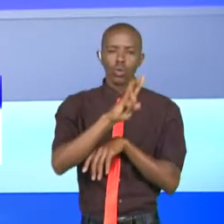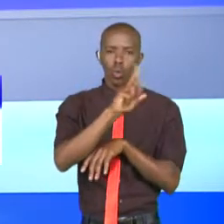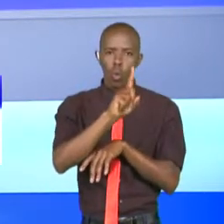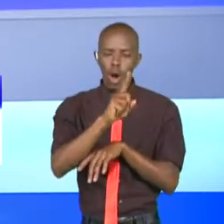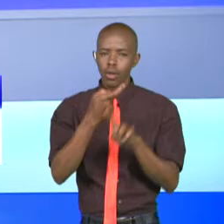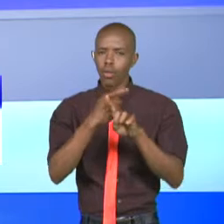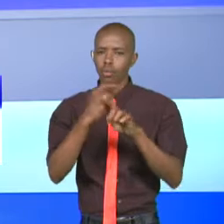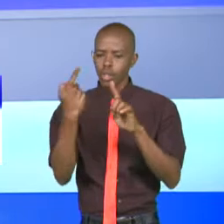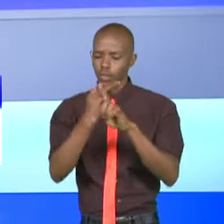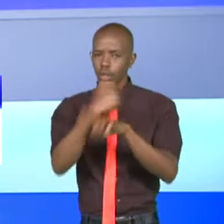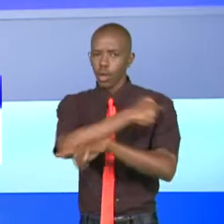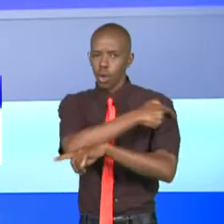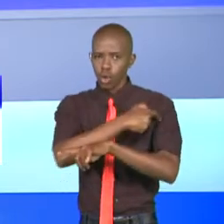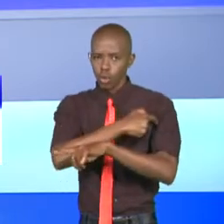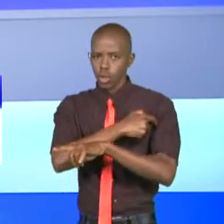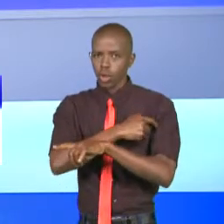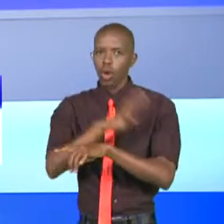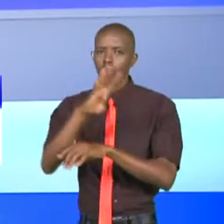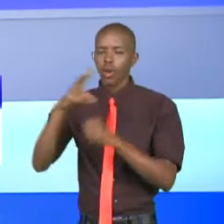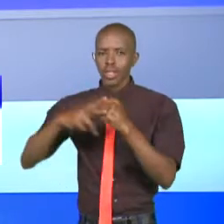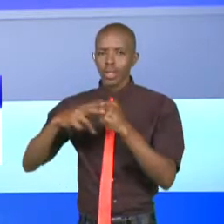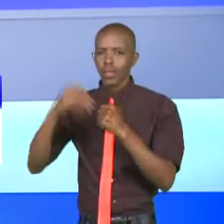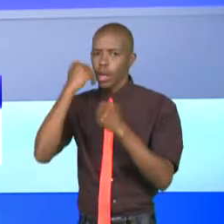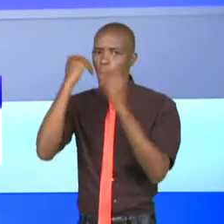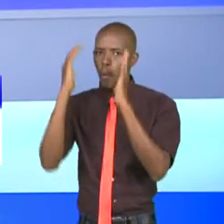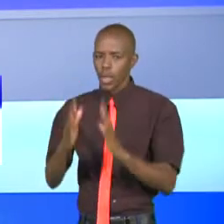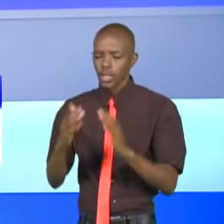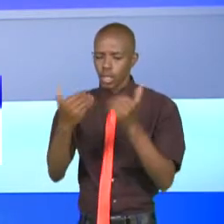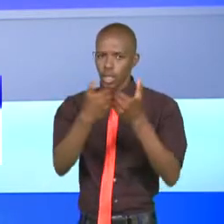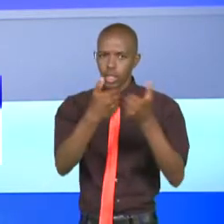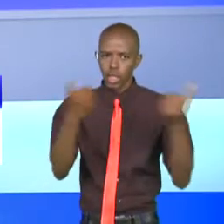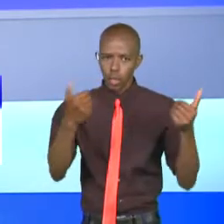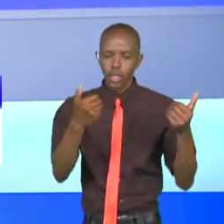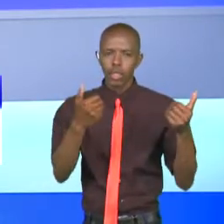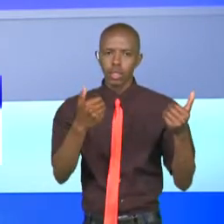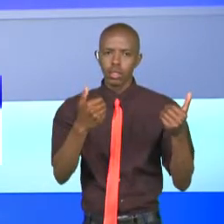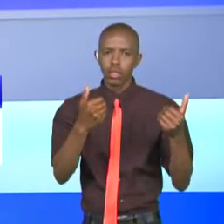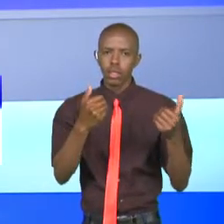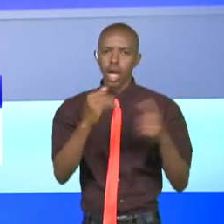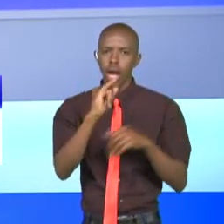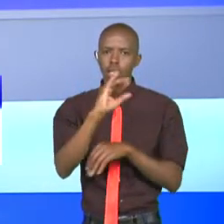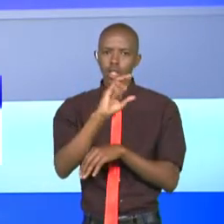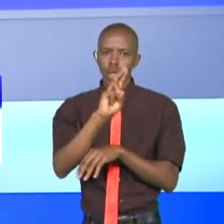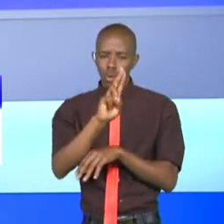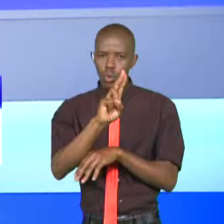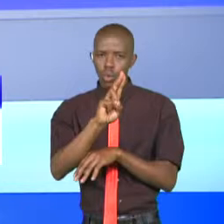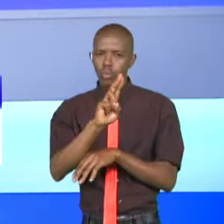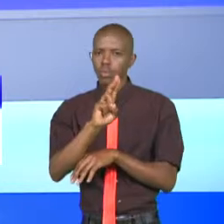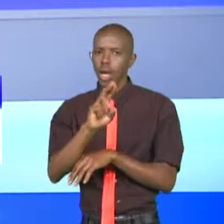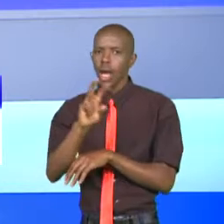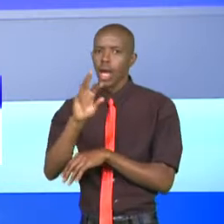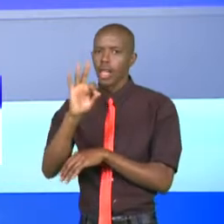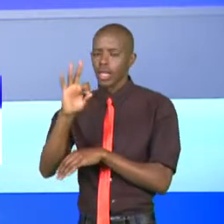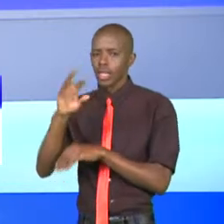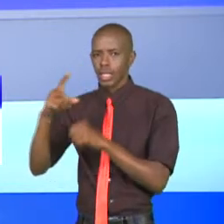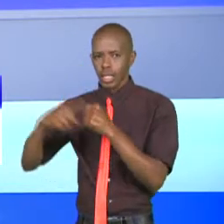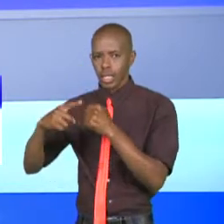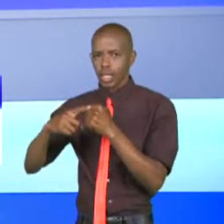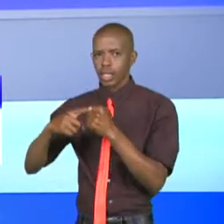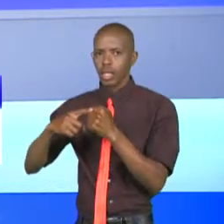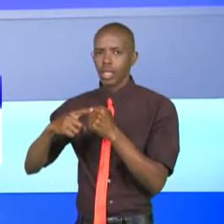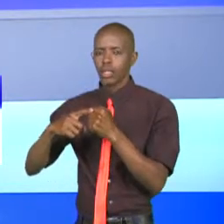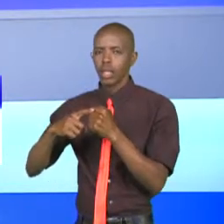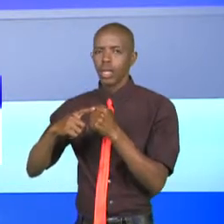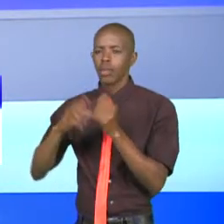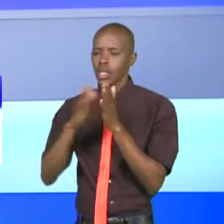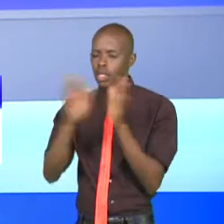from various hospitals. More 47 patients are separately on supplementary oxygen, out of whom 36 are in the general